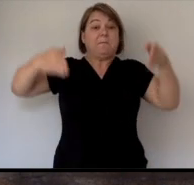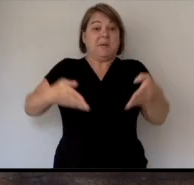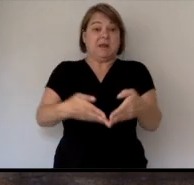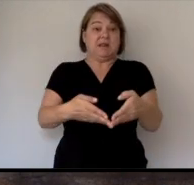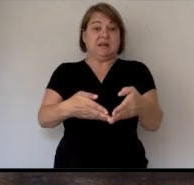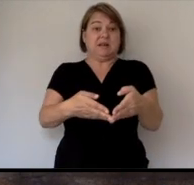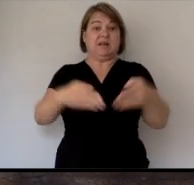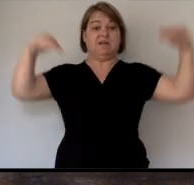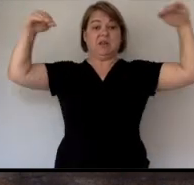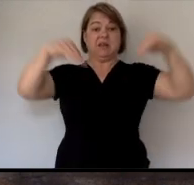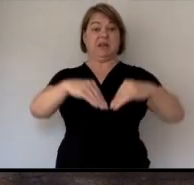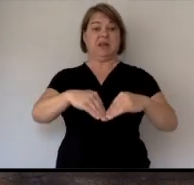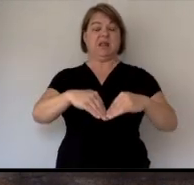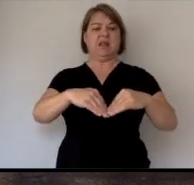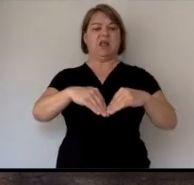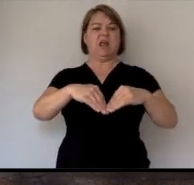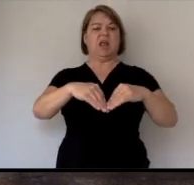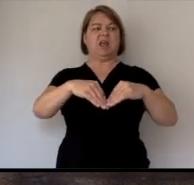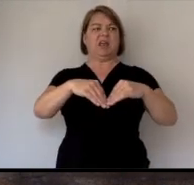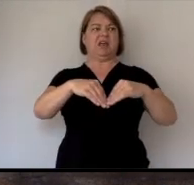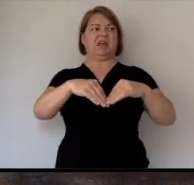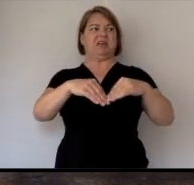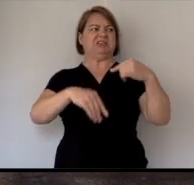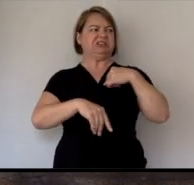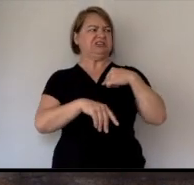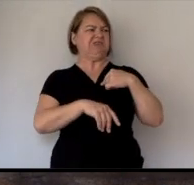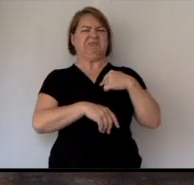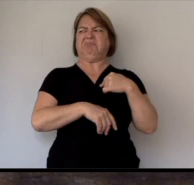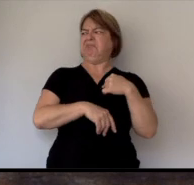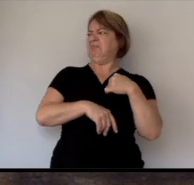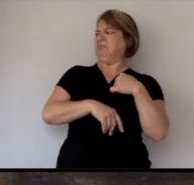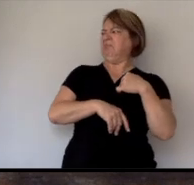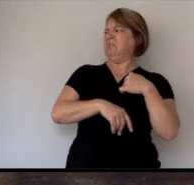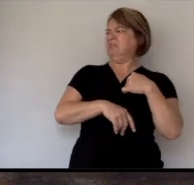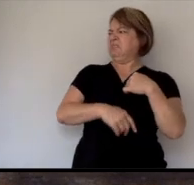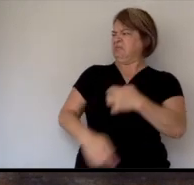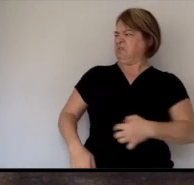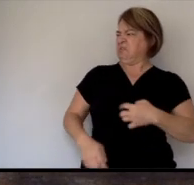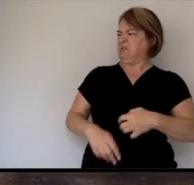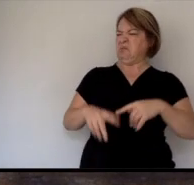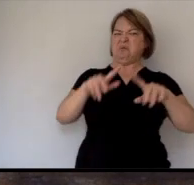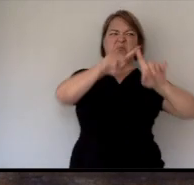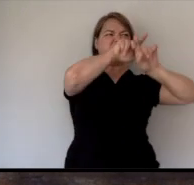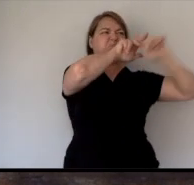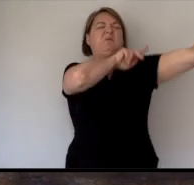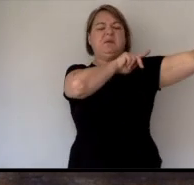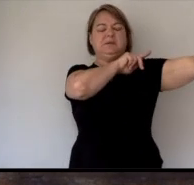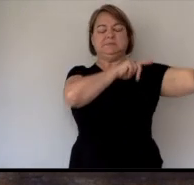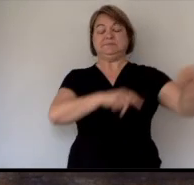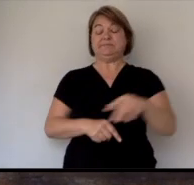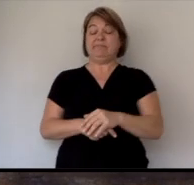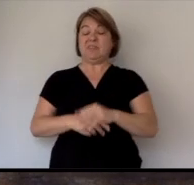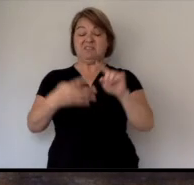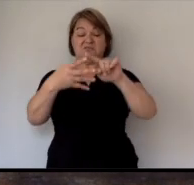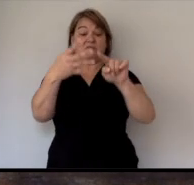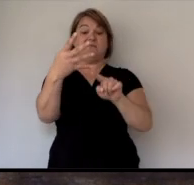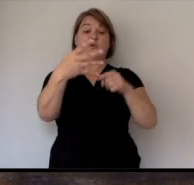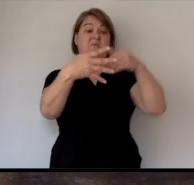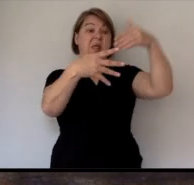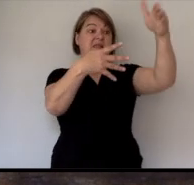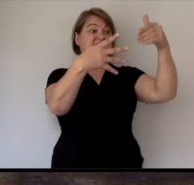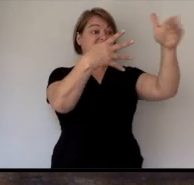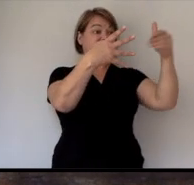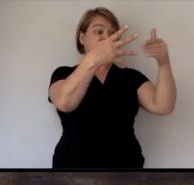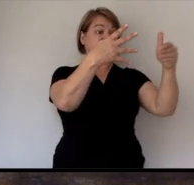stormed out of the palace. The queen and the prince looked at one another sadly. None of this was quite what they had